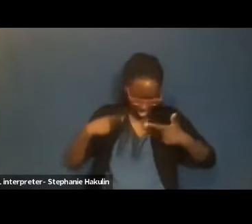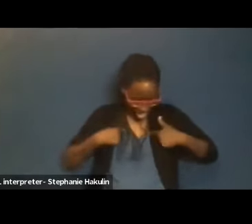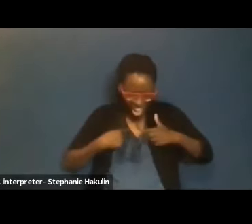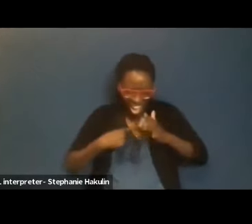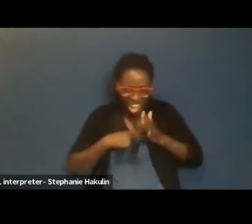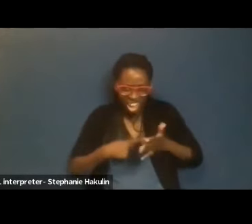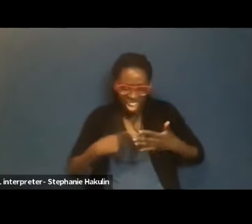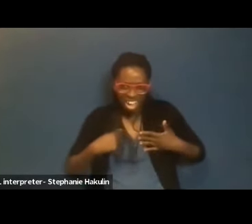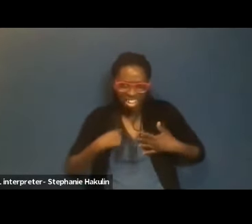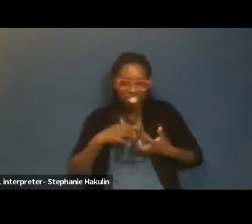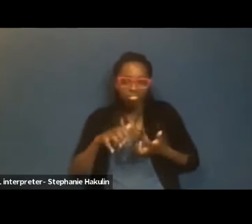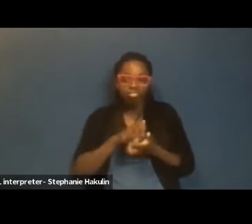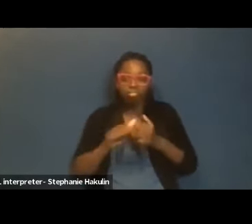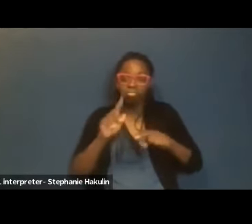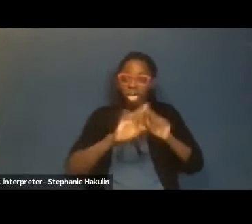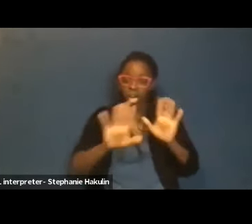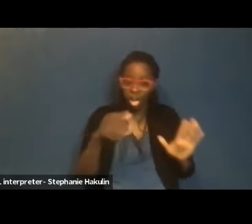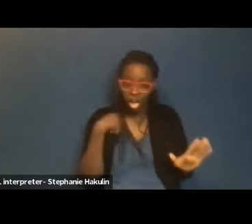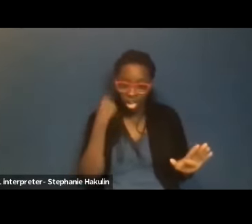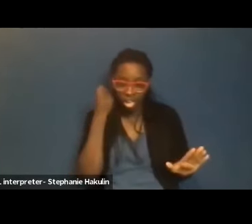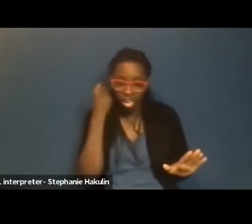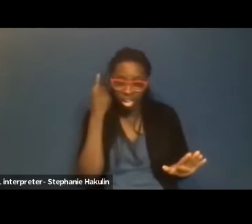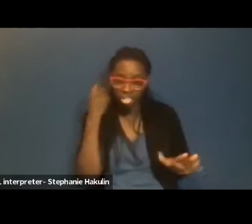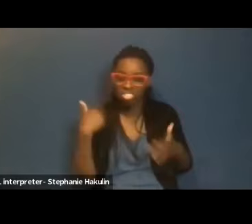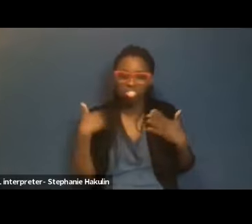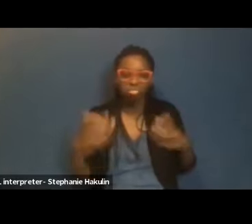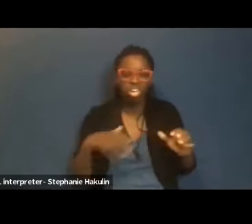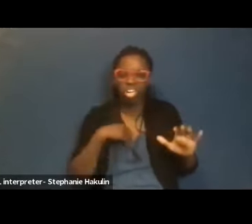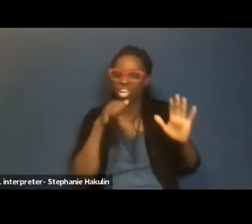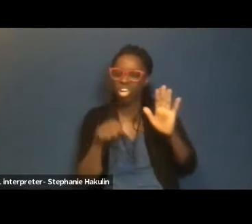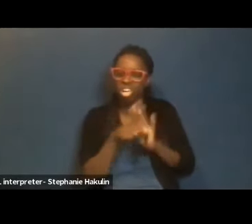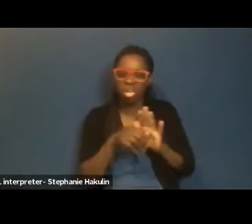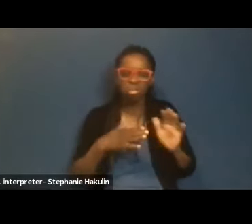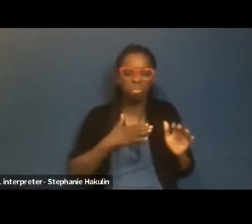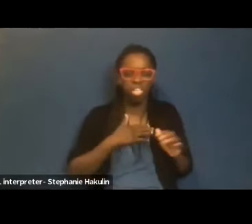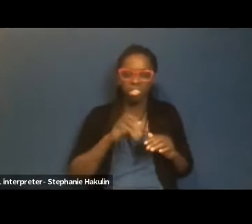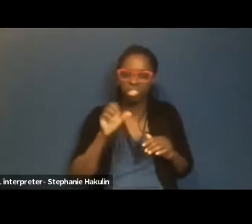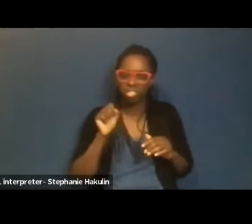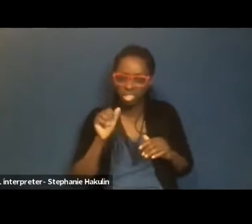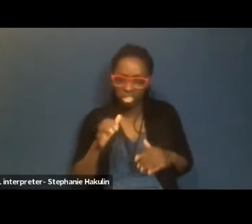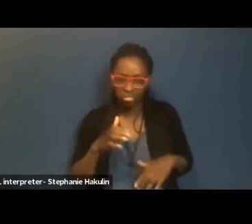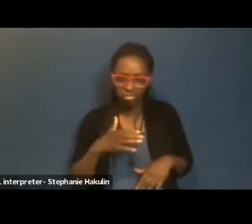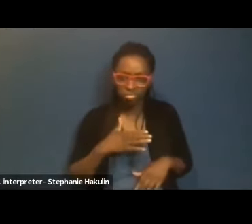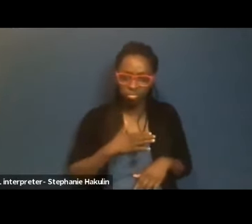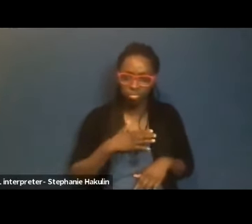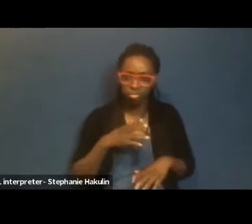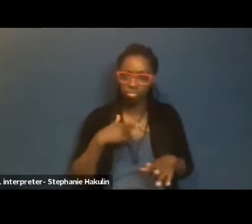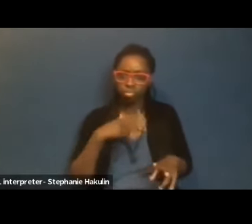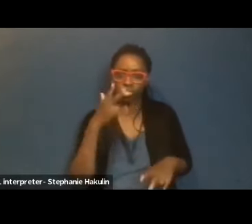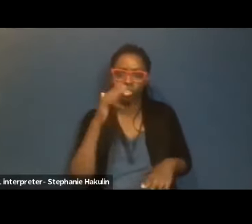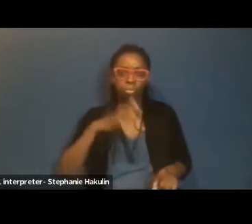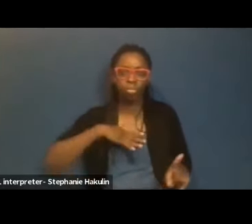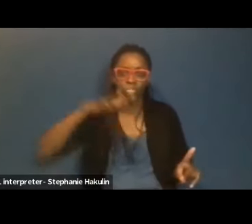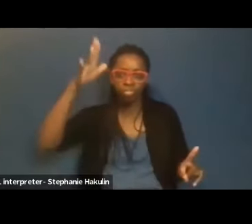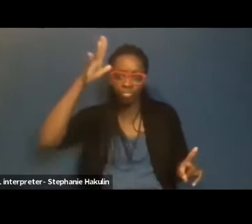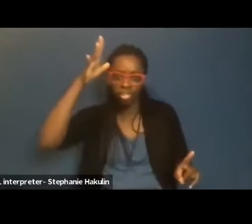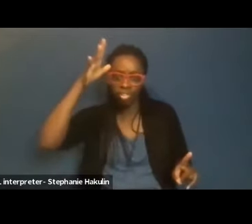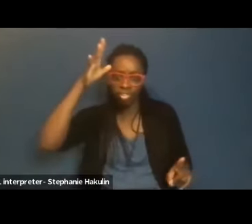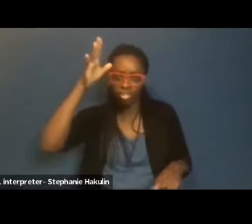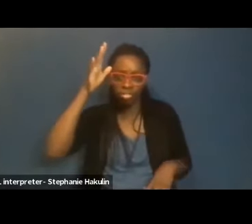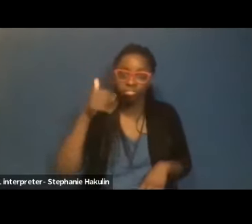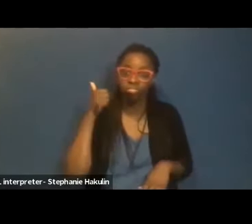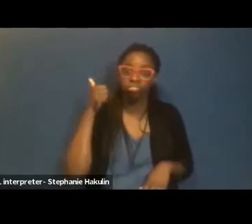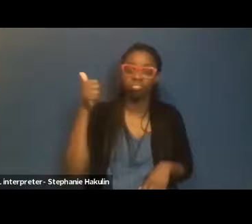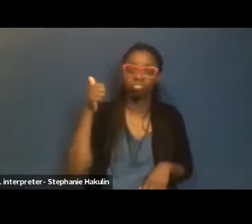masculinity. Taught to walk with anger in hand like my father used to. Known for his ability to create pain and show it